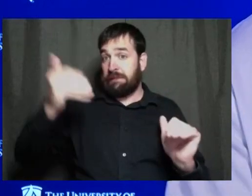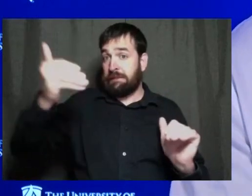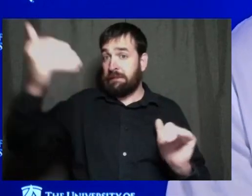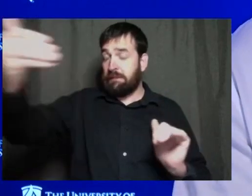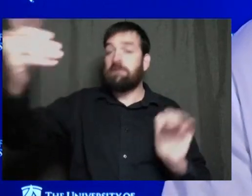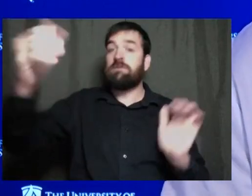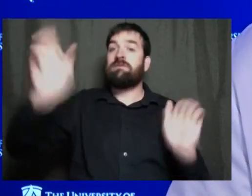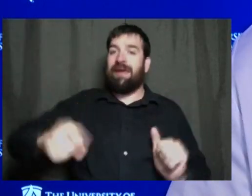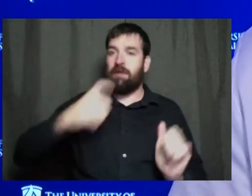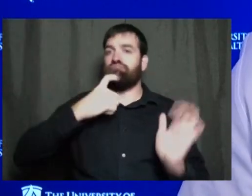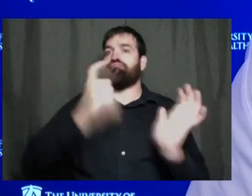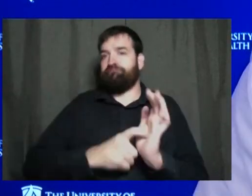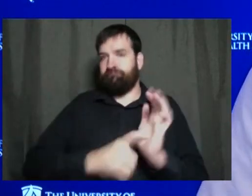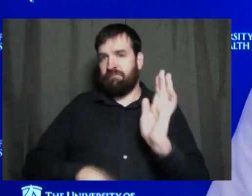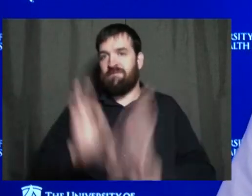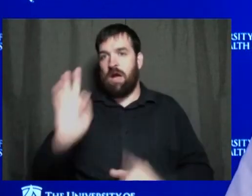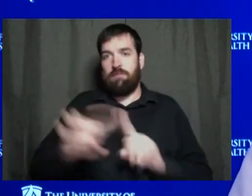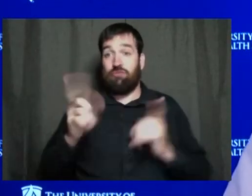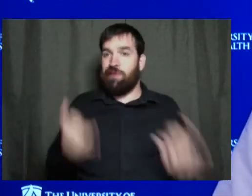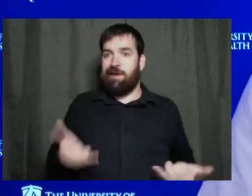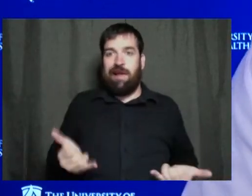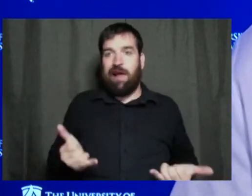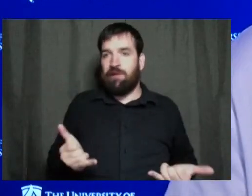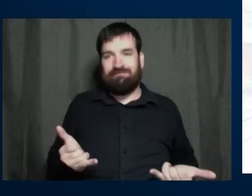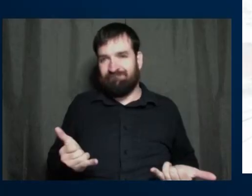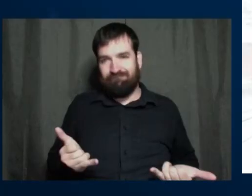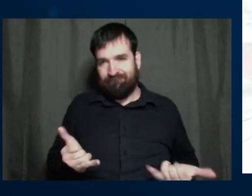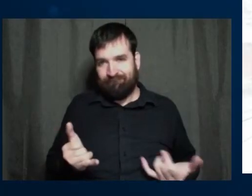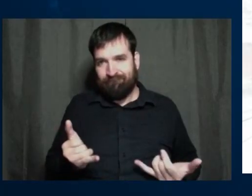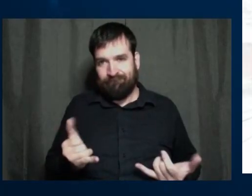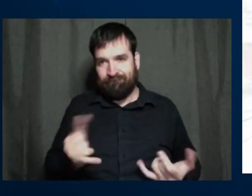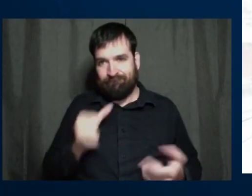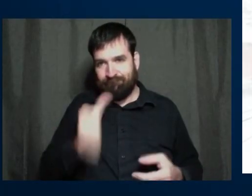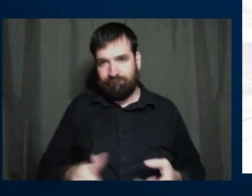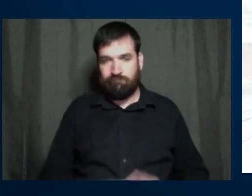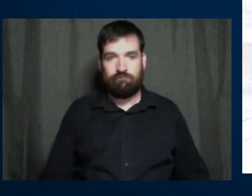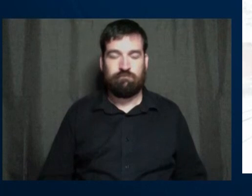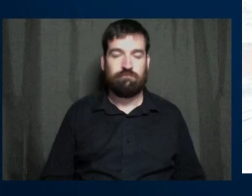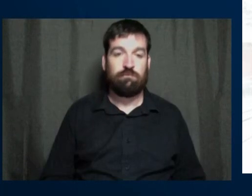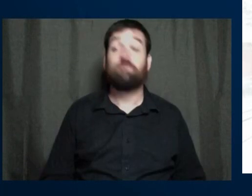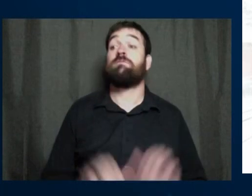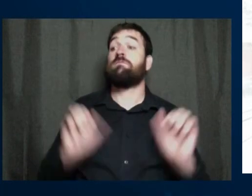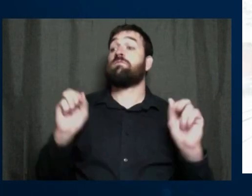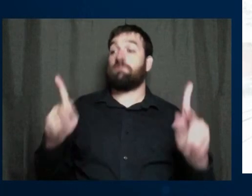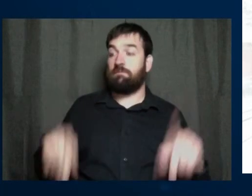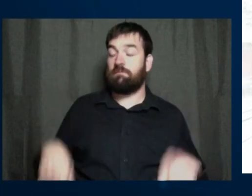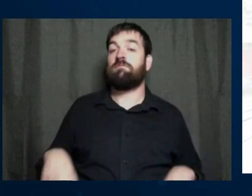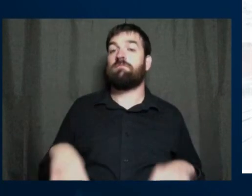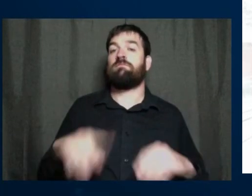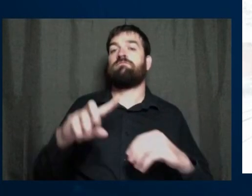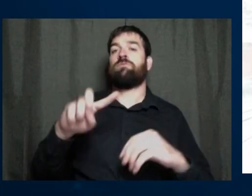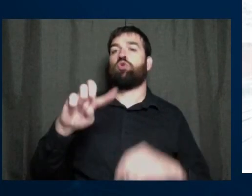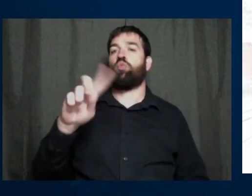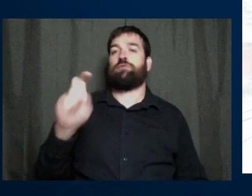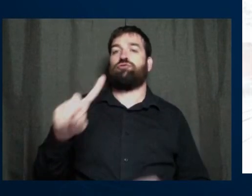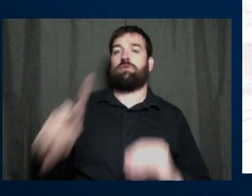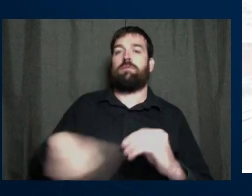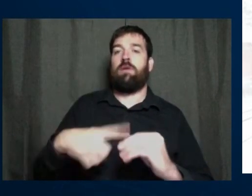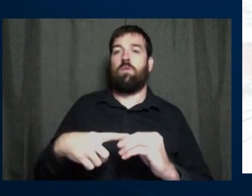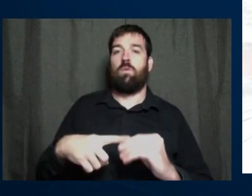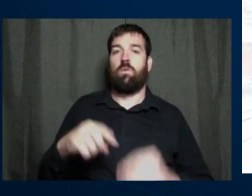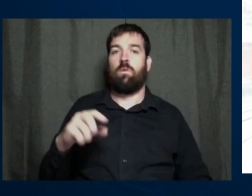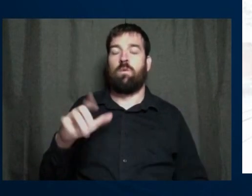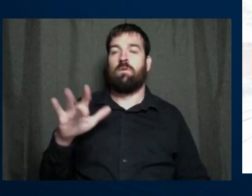that. Right now we just really haven't narrowed that down. Okay. All right. So I have a question about long